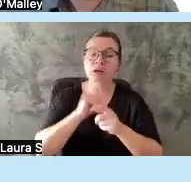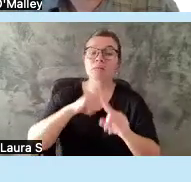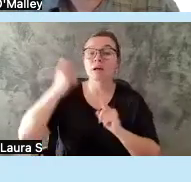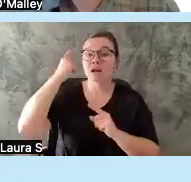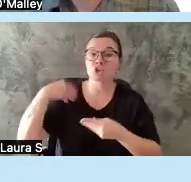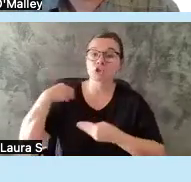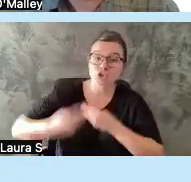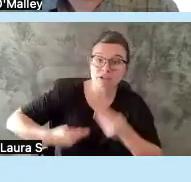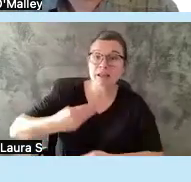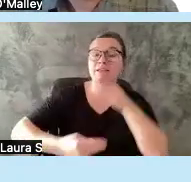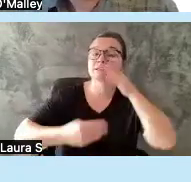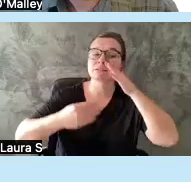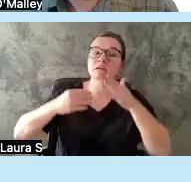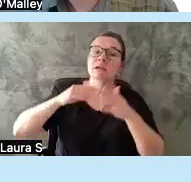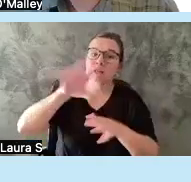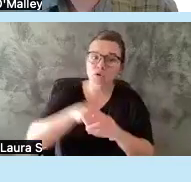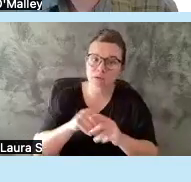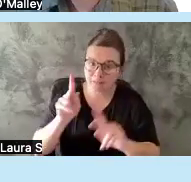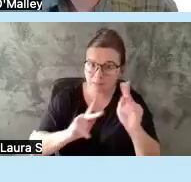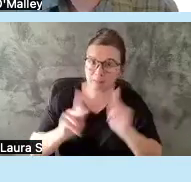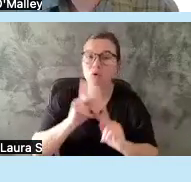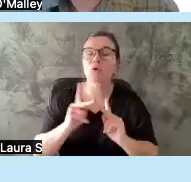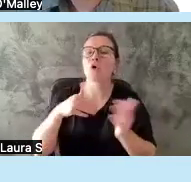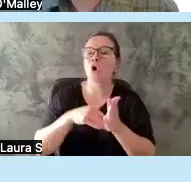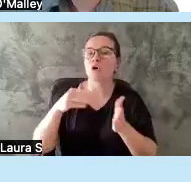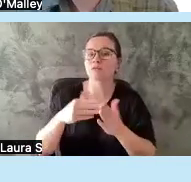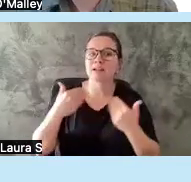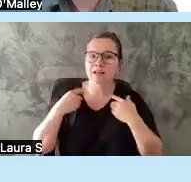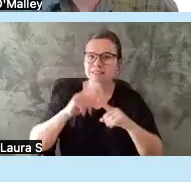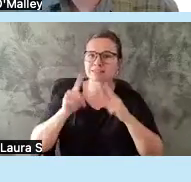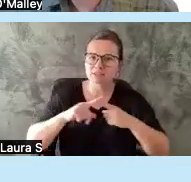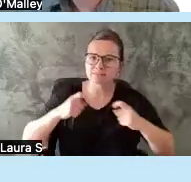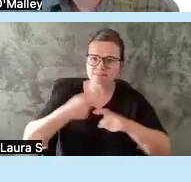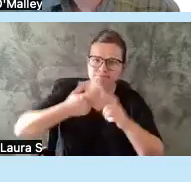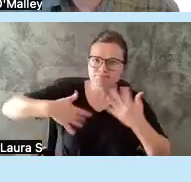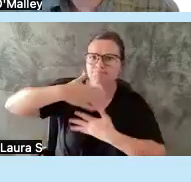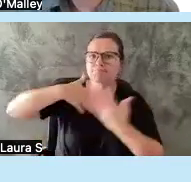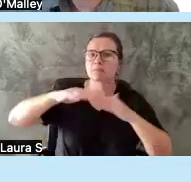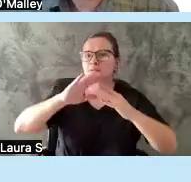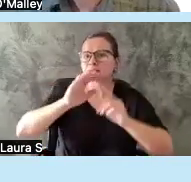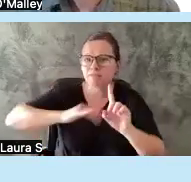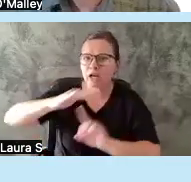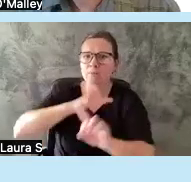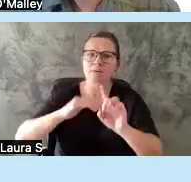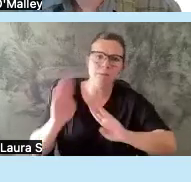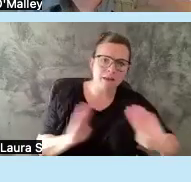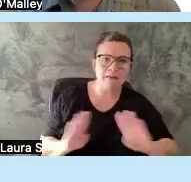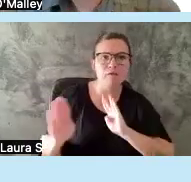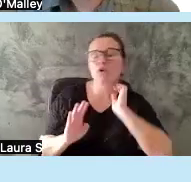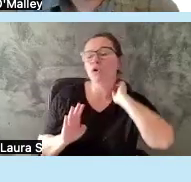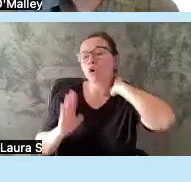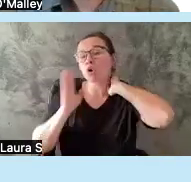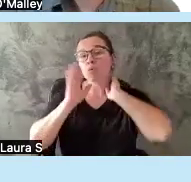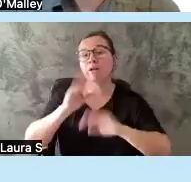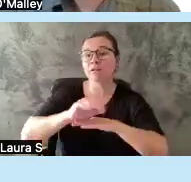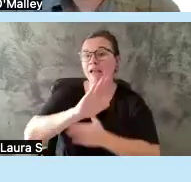living organisms, including people, often interact in complex ways with environment and behavior to impact all